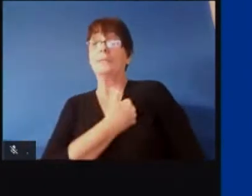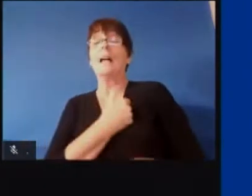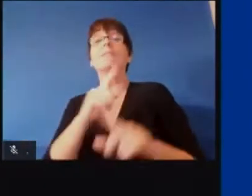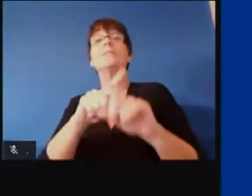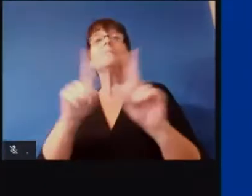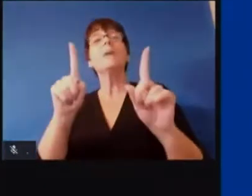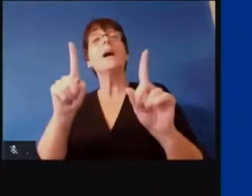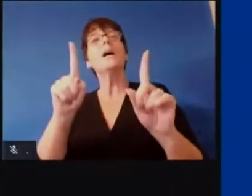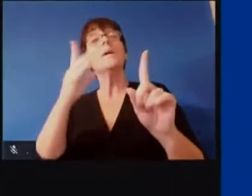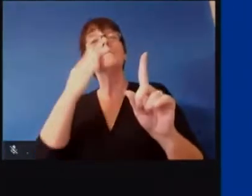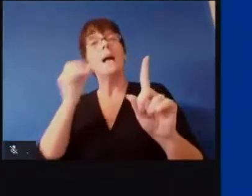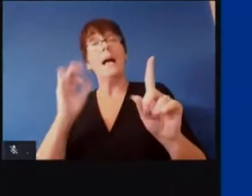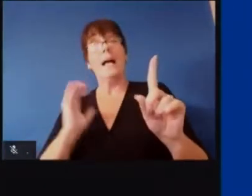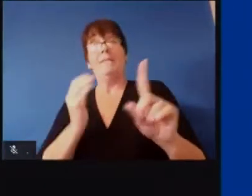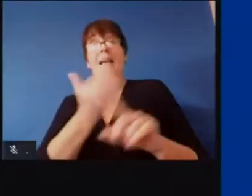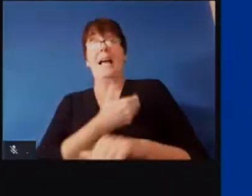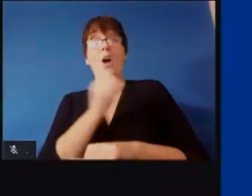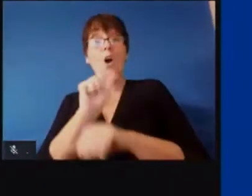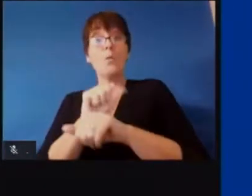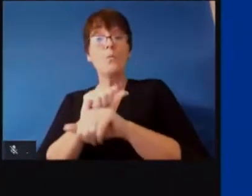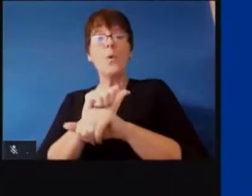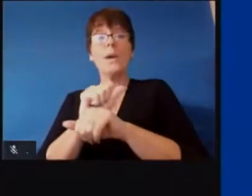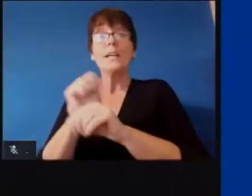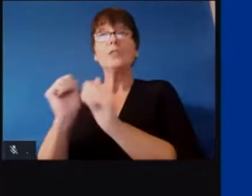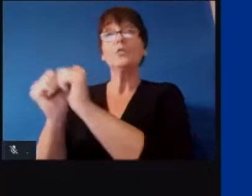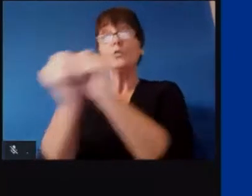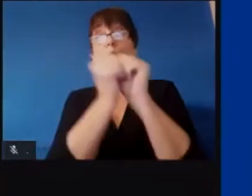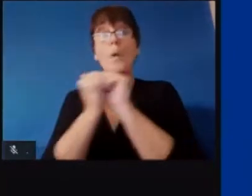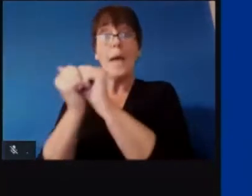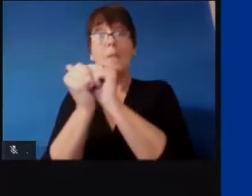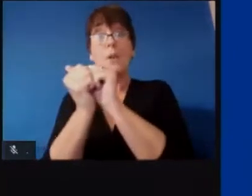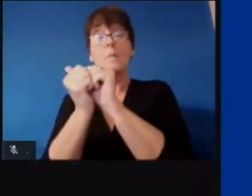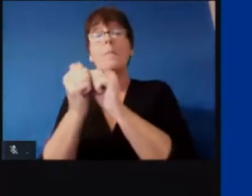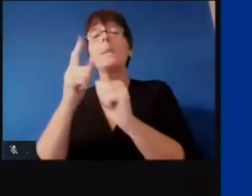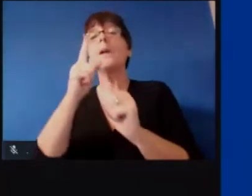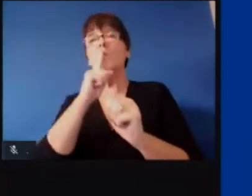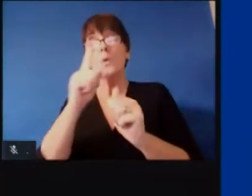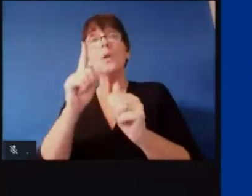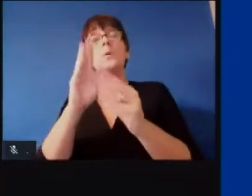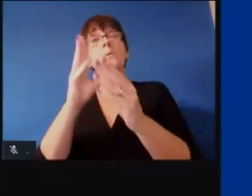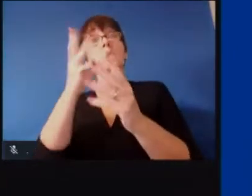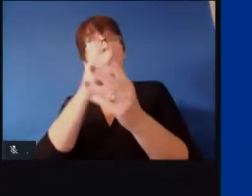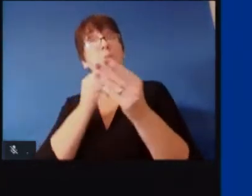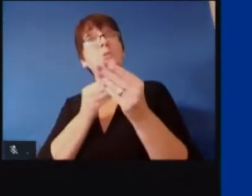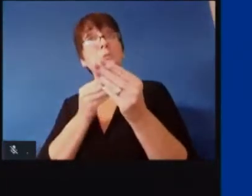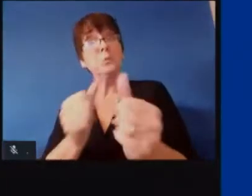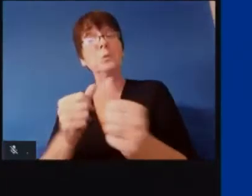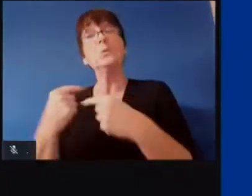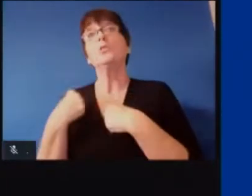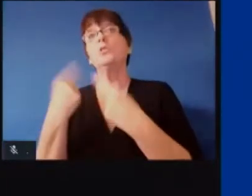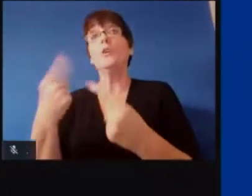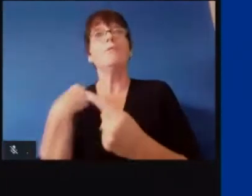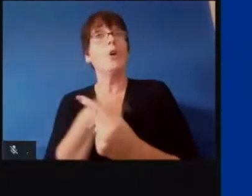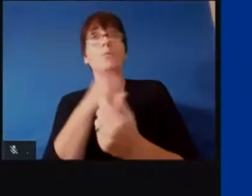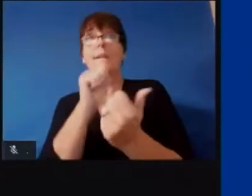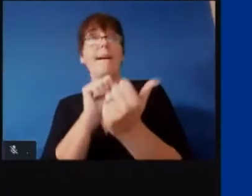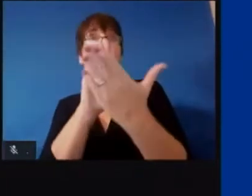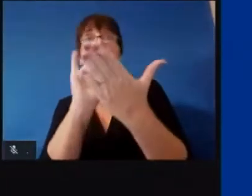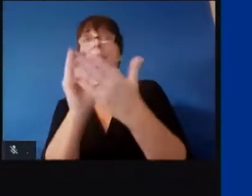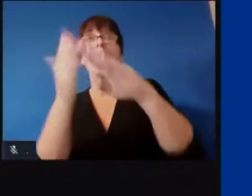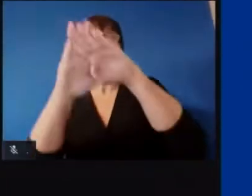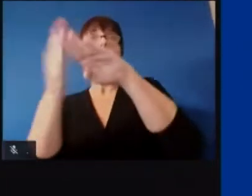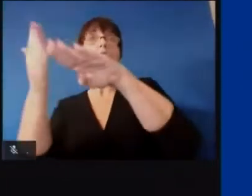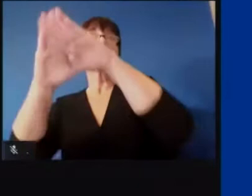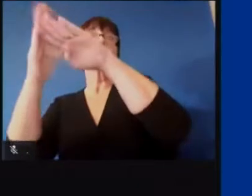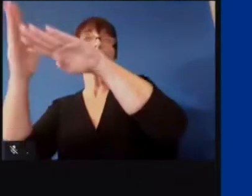of our working together, really, we think came down nicely. And so far, we have not been facing those increases. I